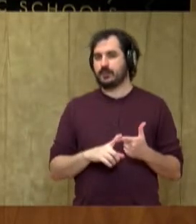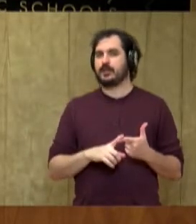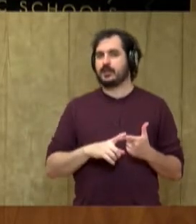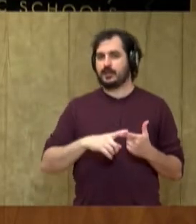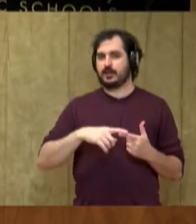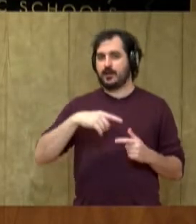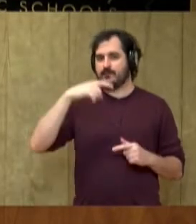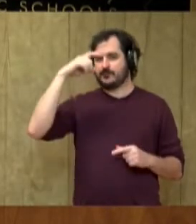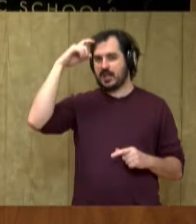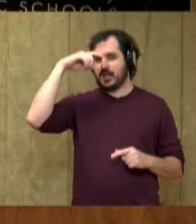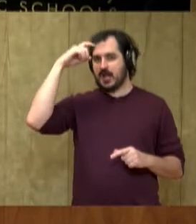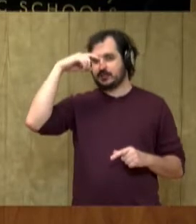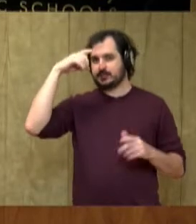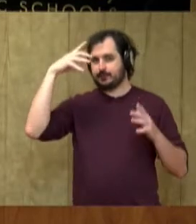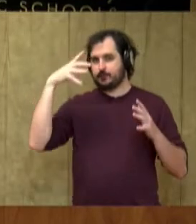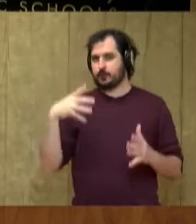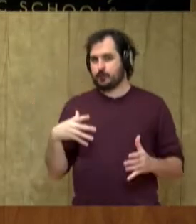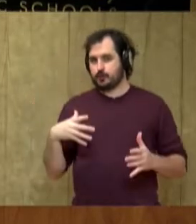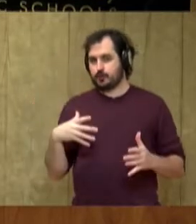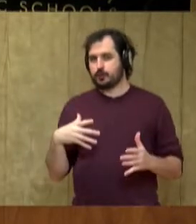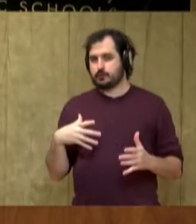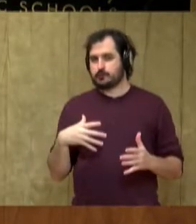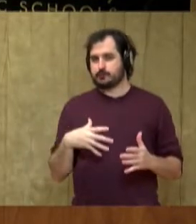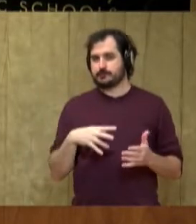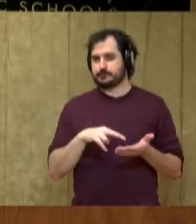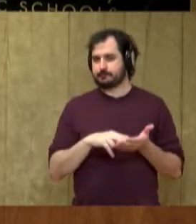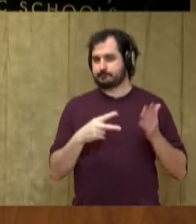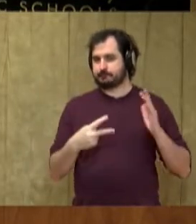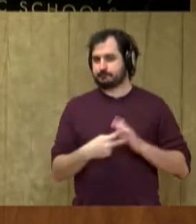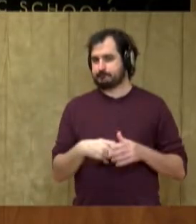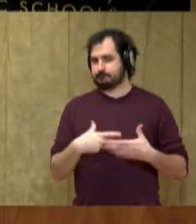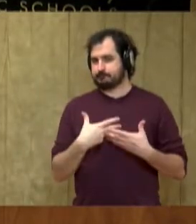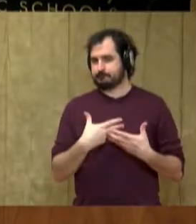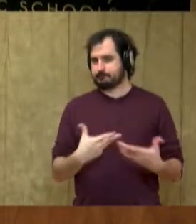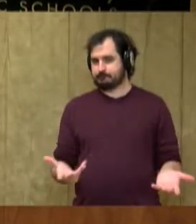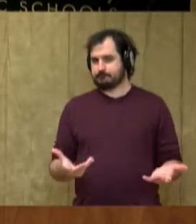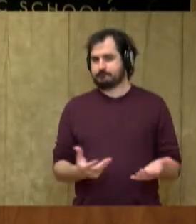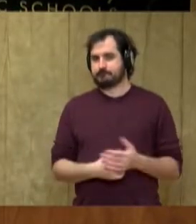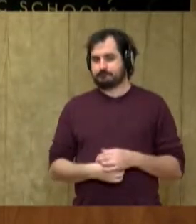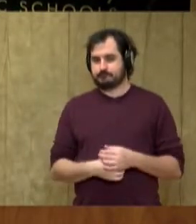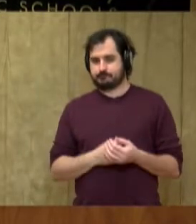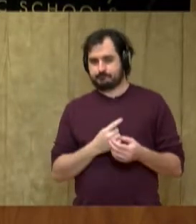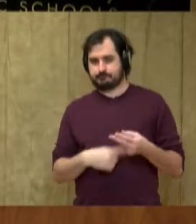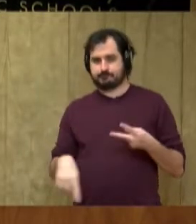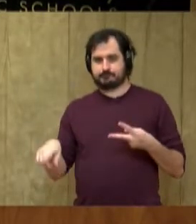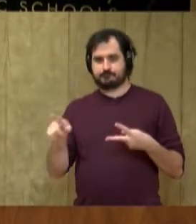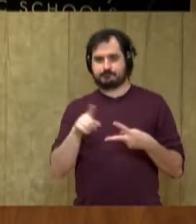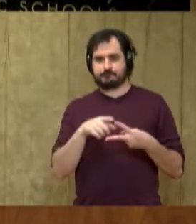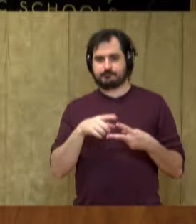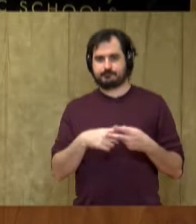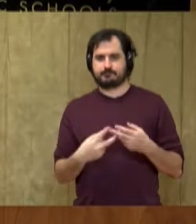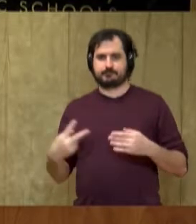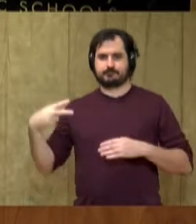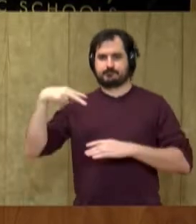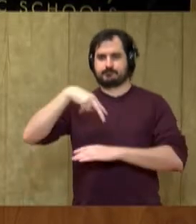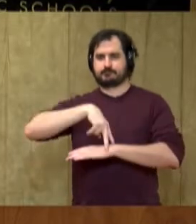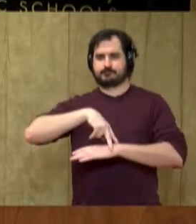it's got to have something to do with wise. Let's look at our choices. Standing, steady, and